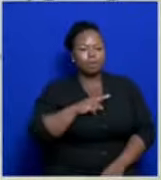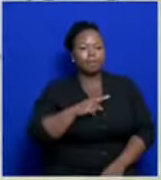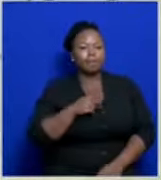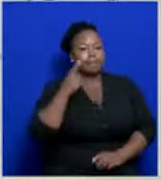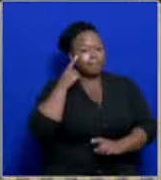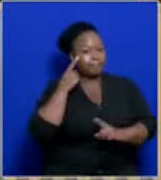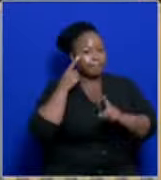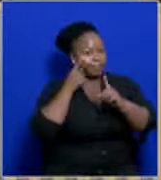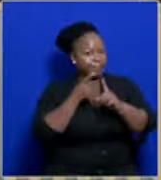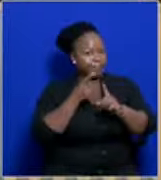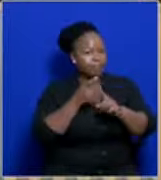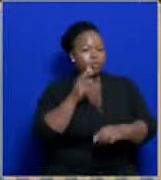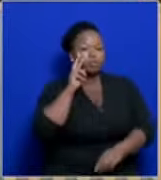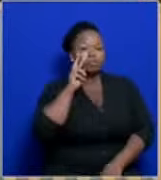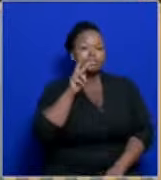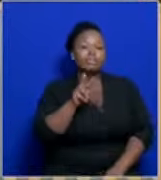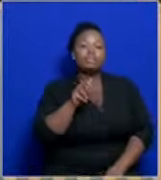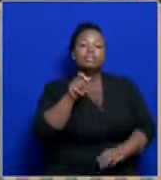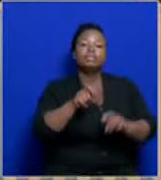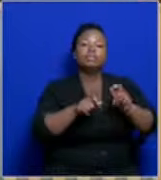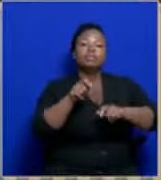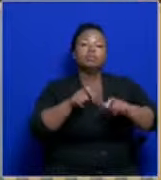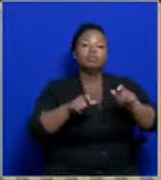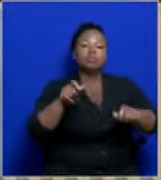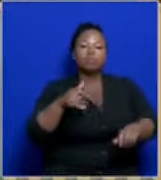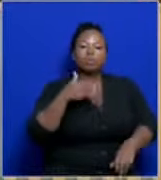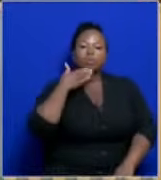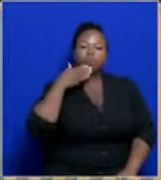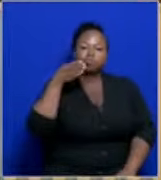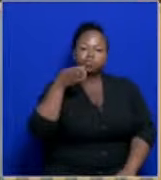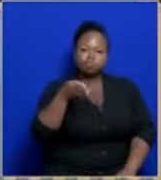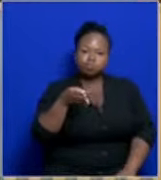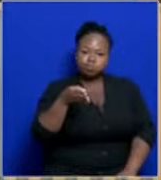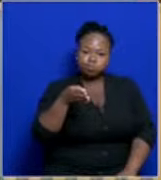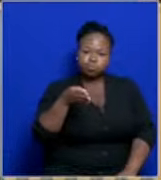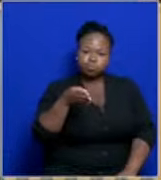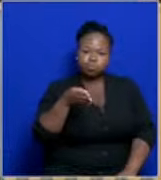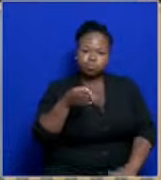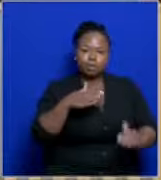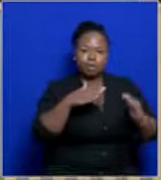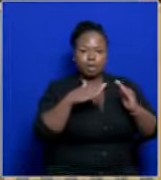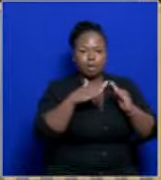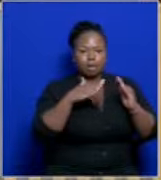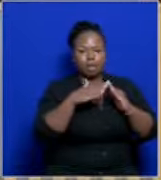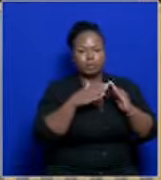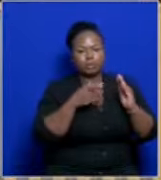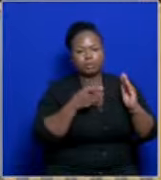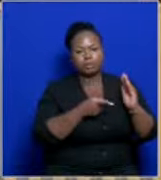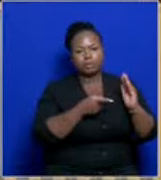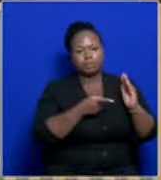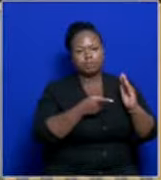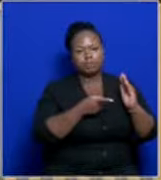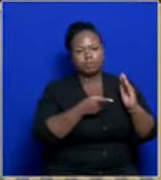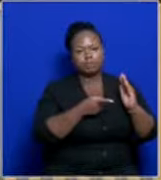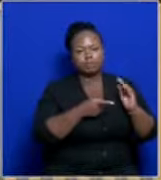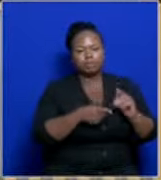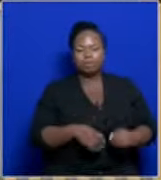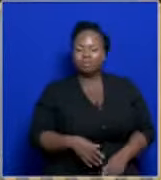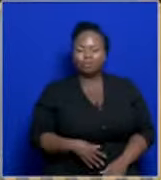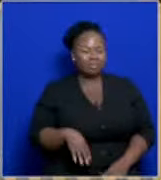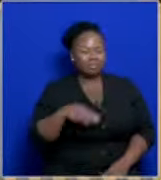seeing these people in the residence of the victim, not to see the